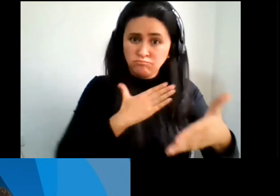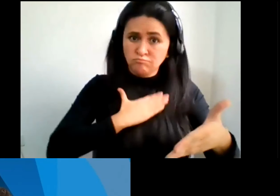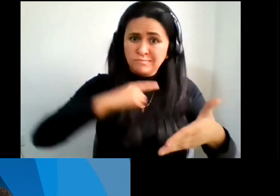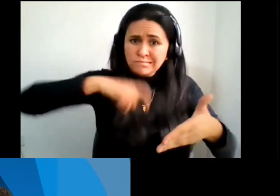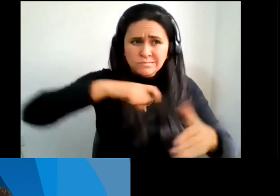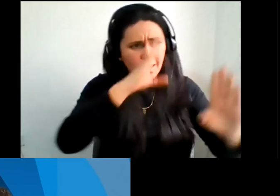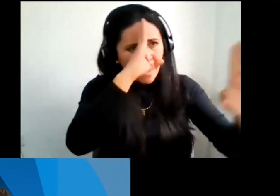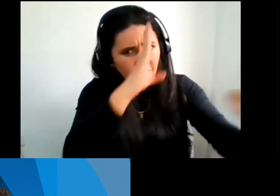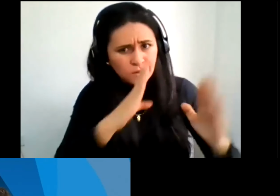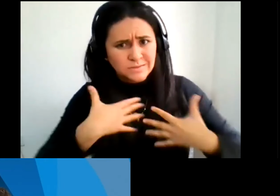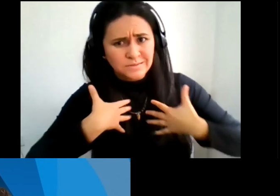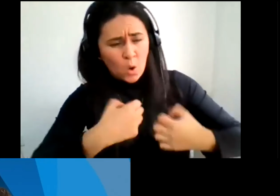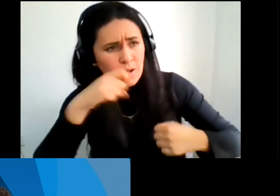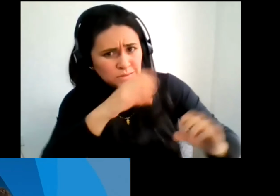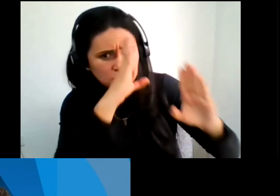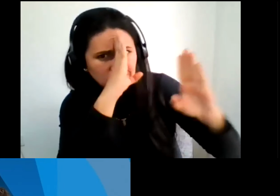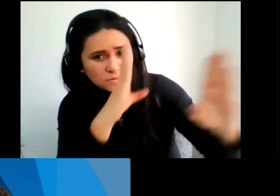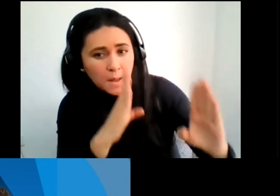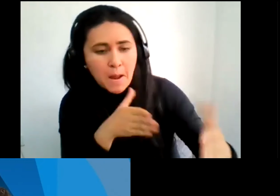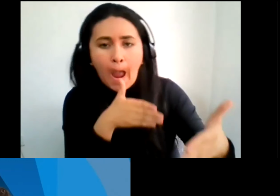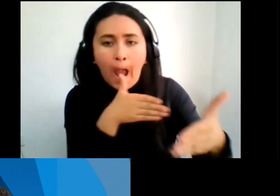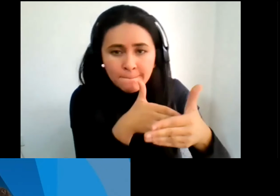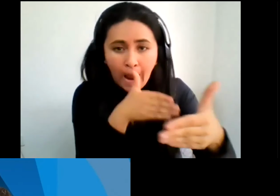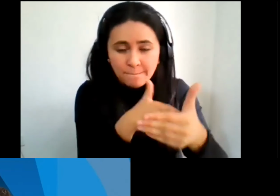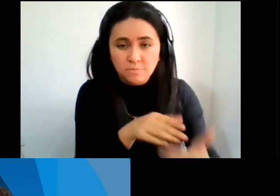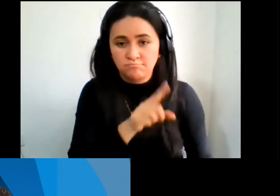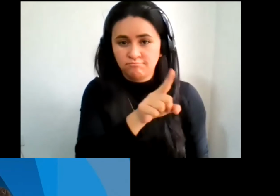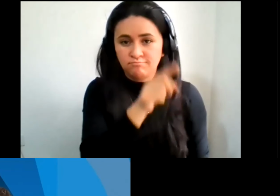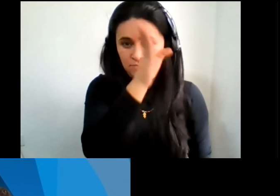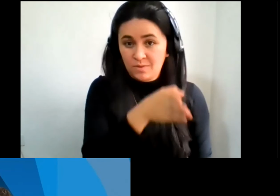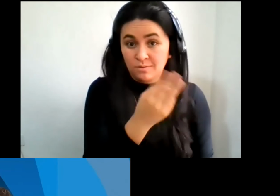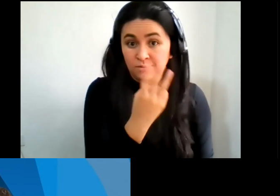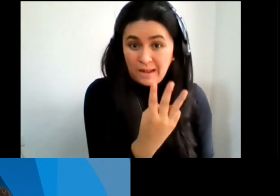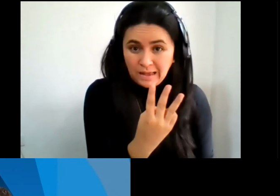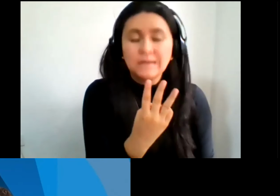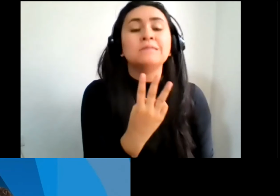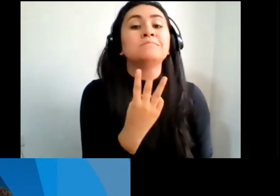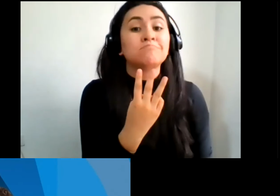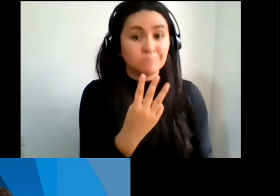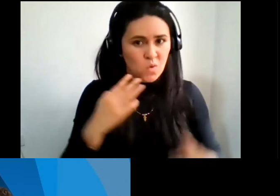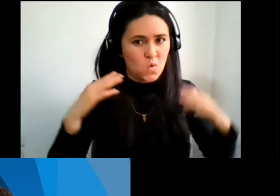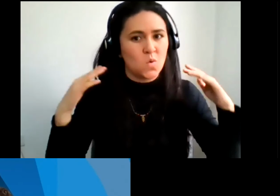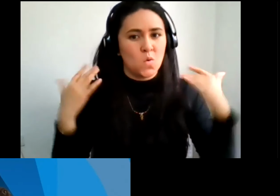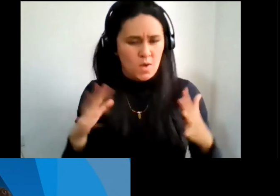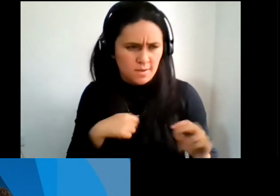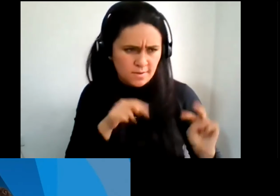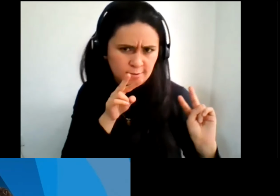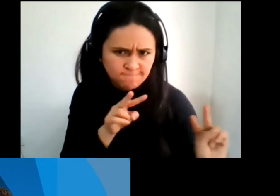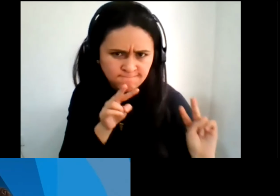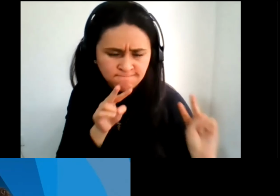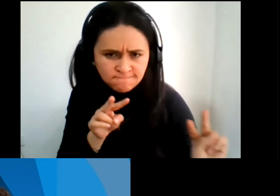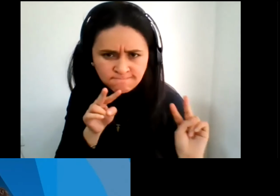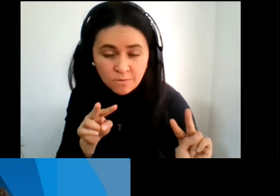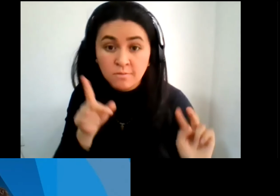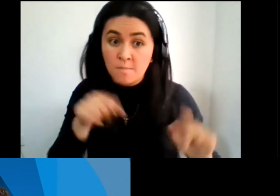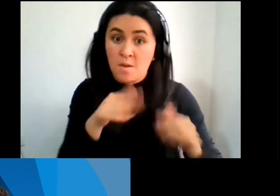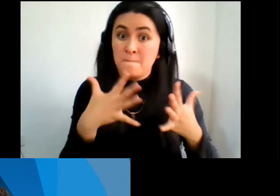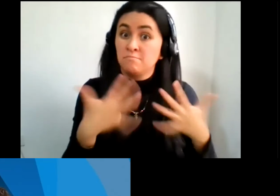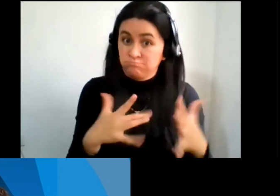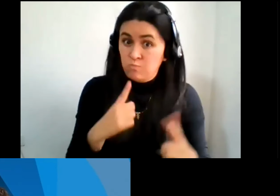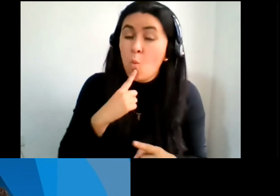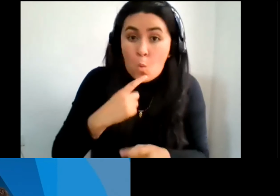it needs health services. And this is a very structural data, which